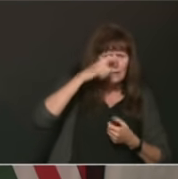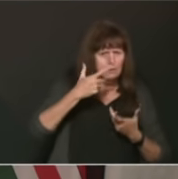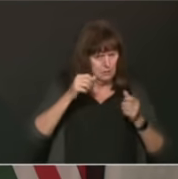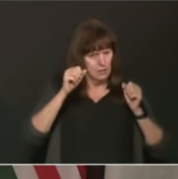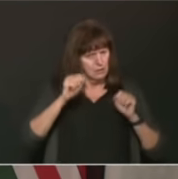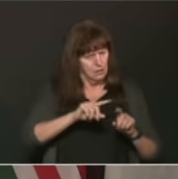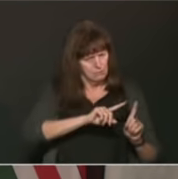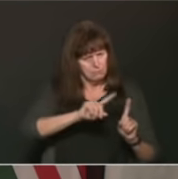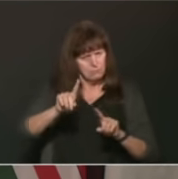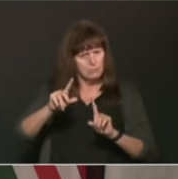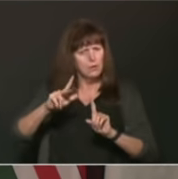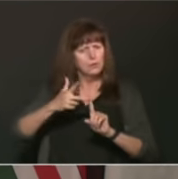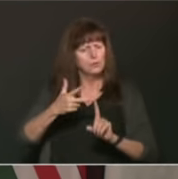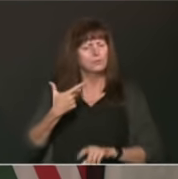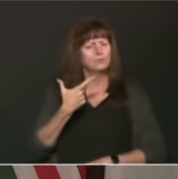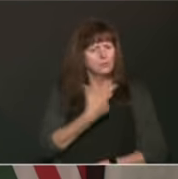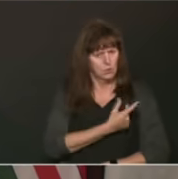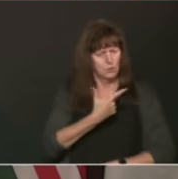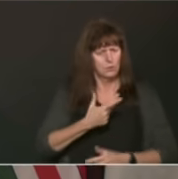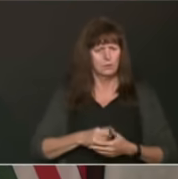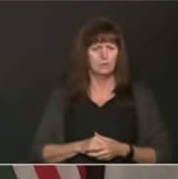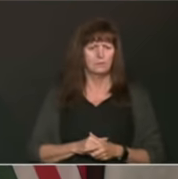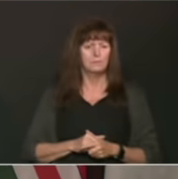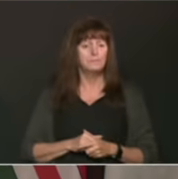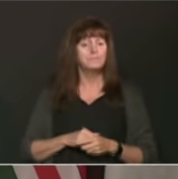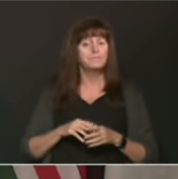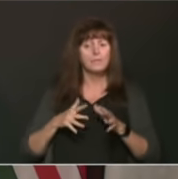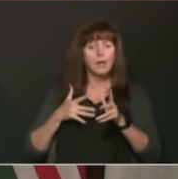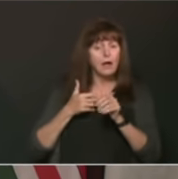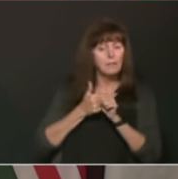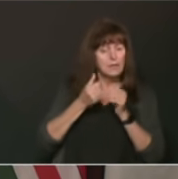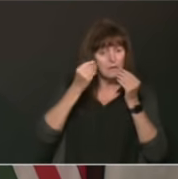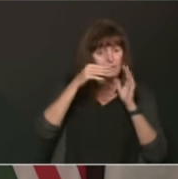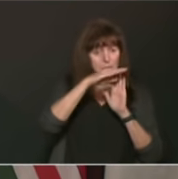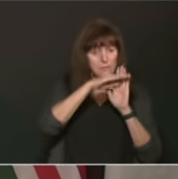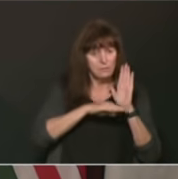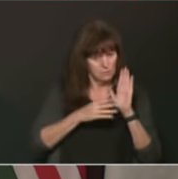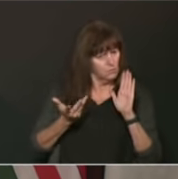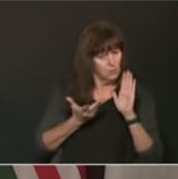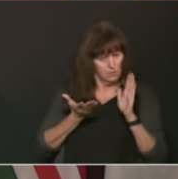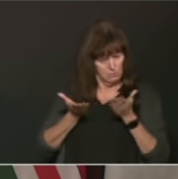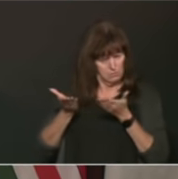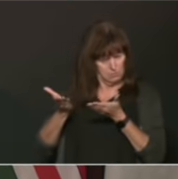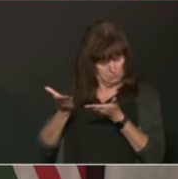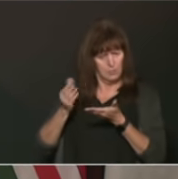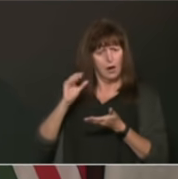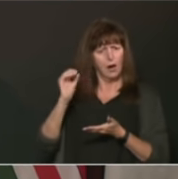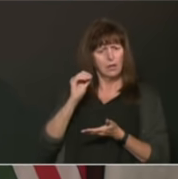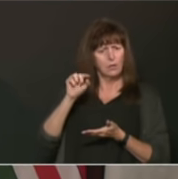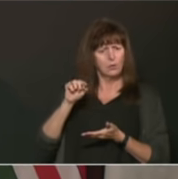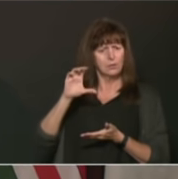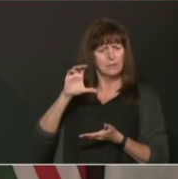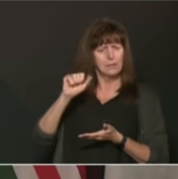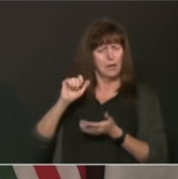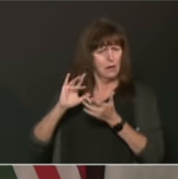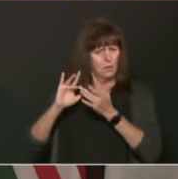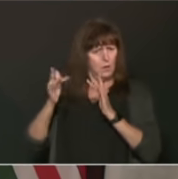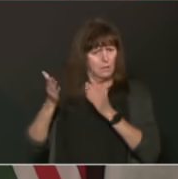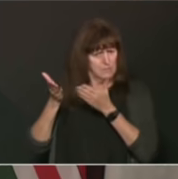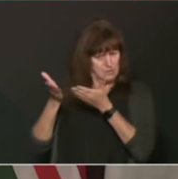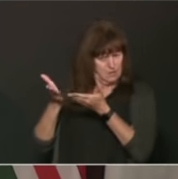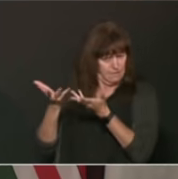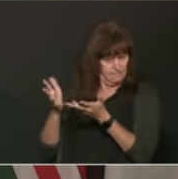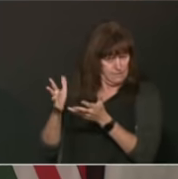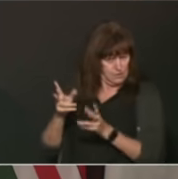Updated guidelines are on the Ontario.ca website as we speak, and we'll be implementing this with our public